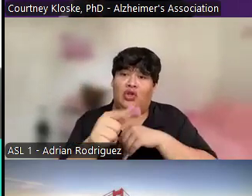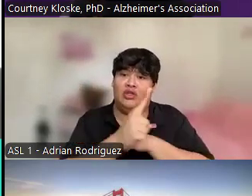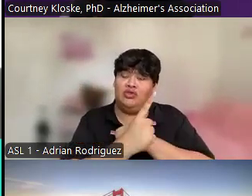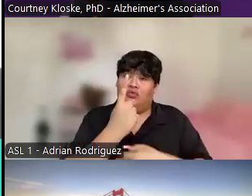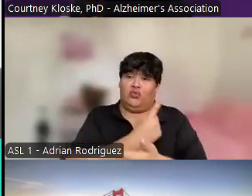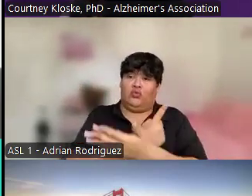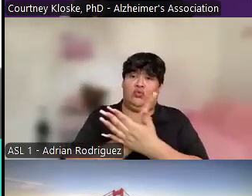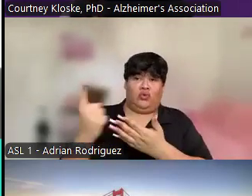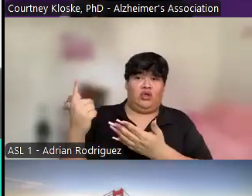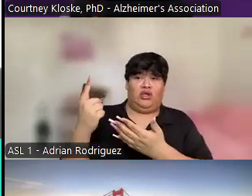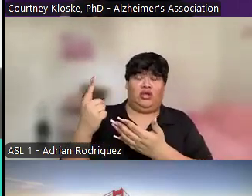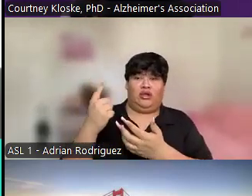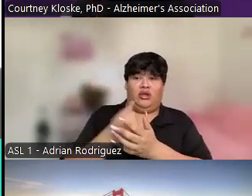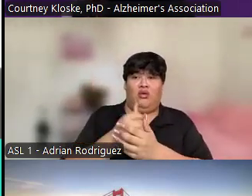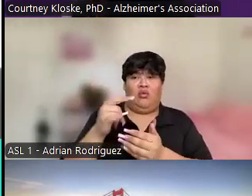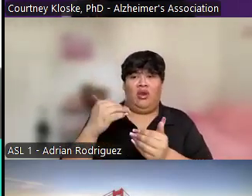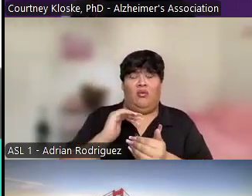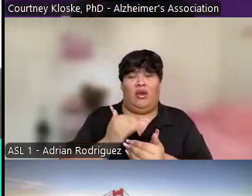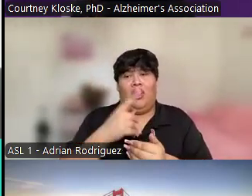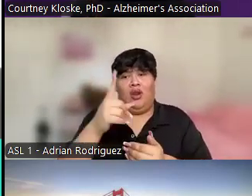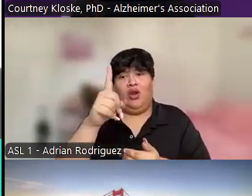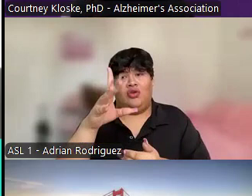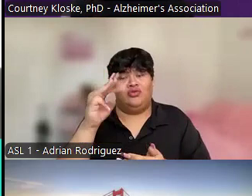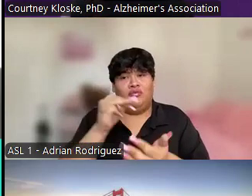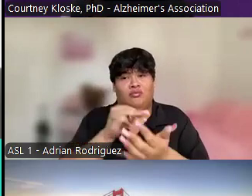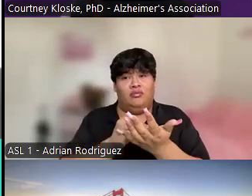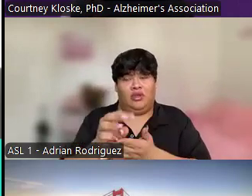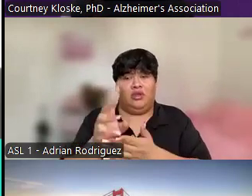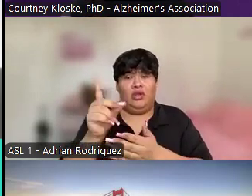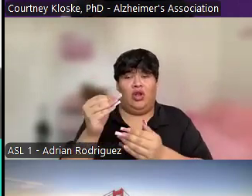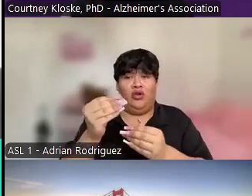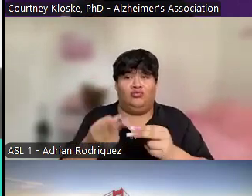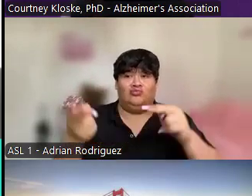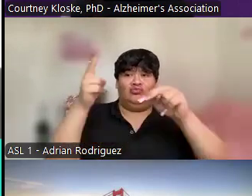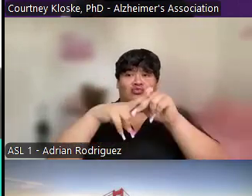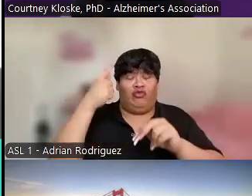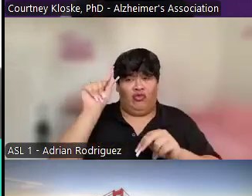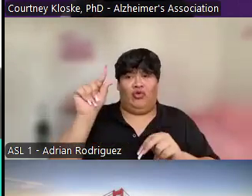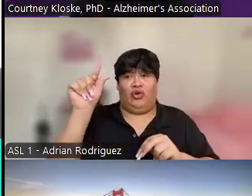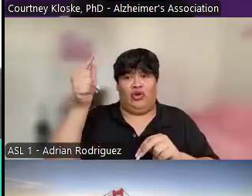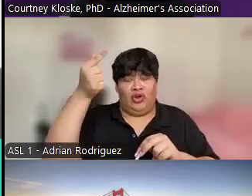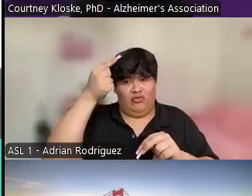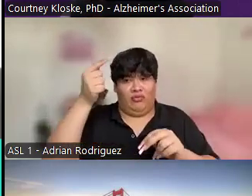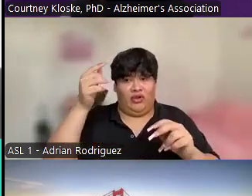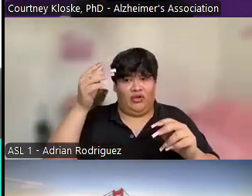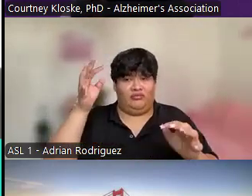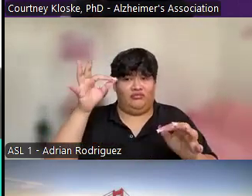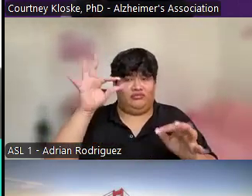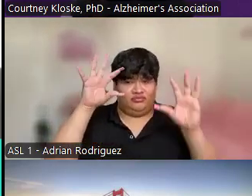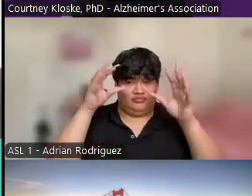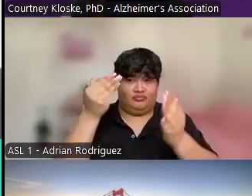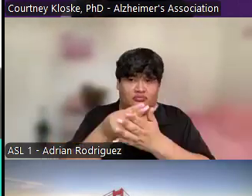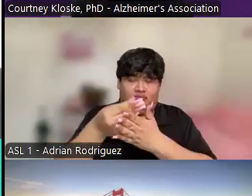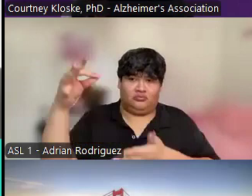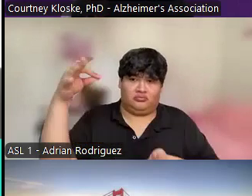had a $100 million increase in federal funding for Alzheimer's and dementia research, bringing up the